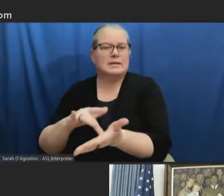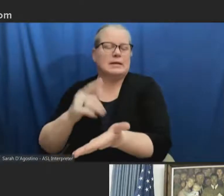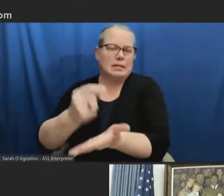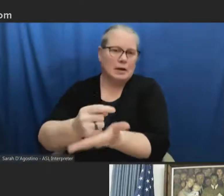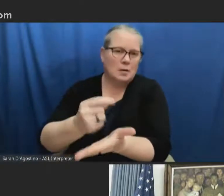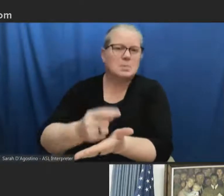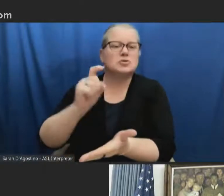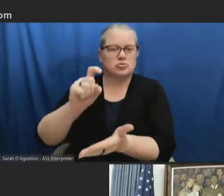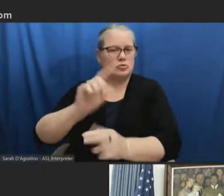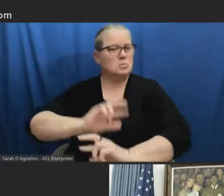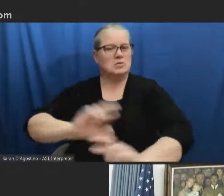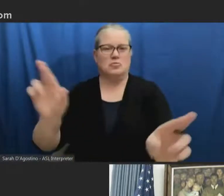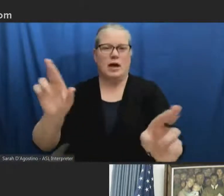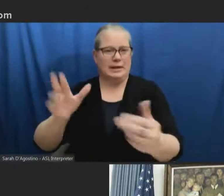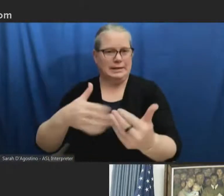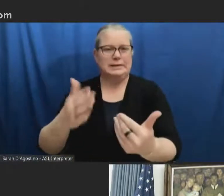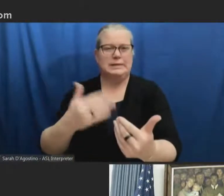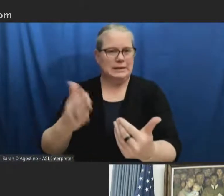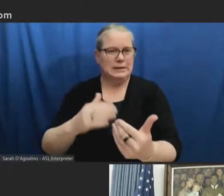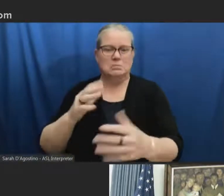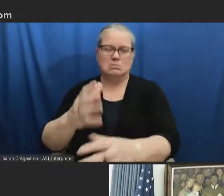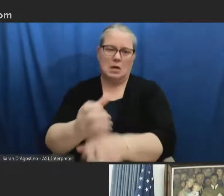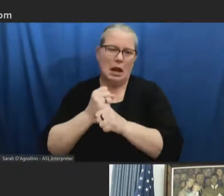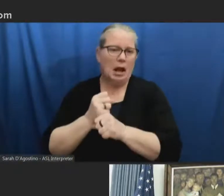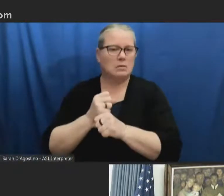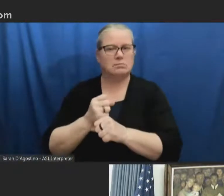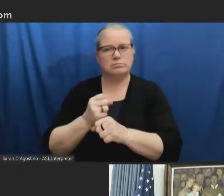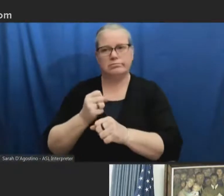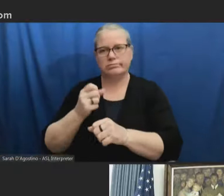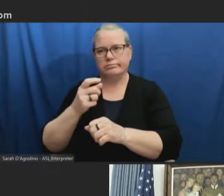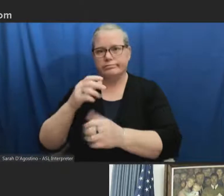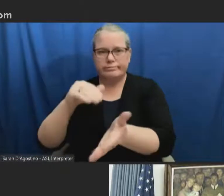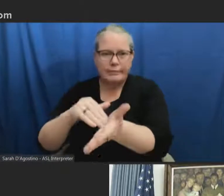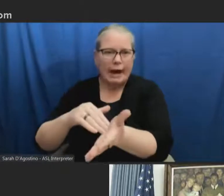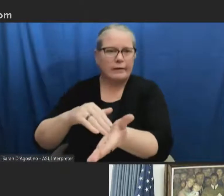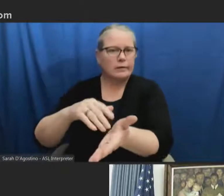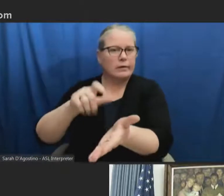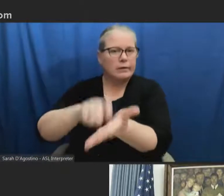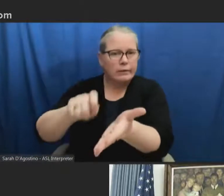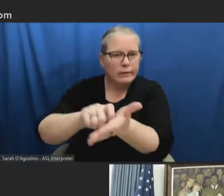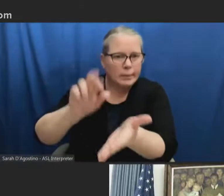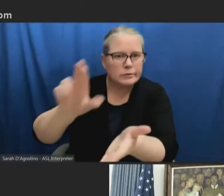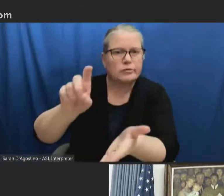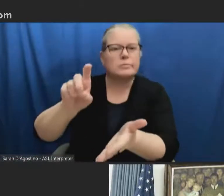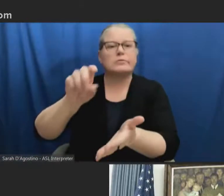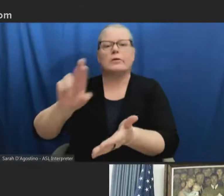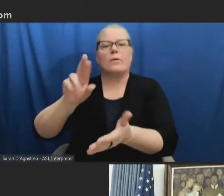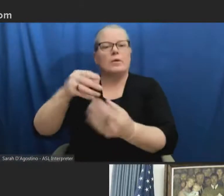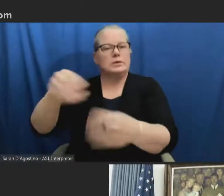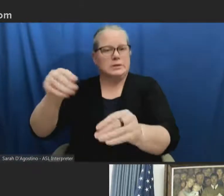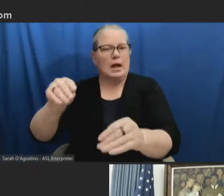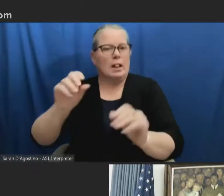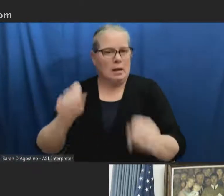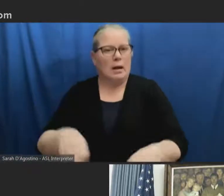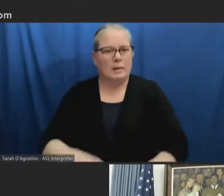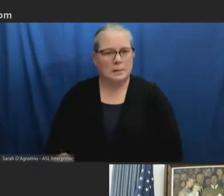where people, will be able to obtain them through a normal sort of retail distribution system.